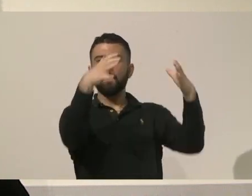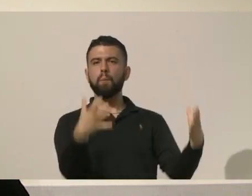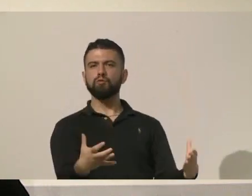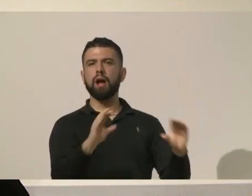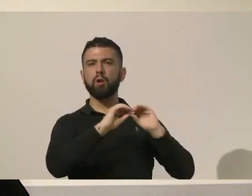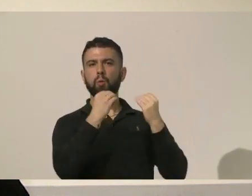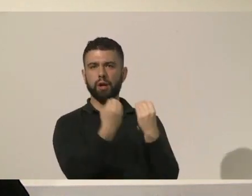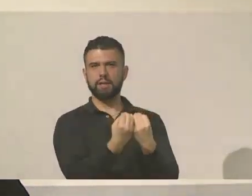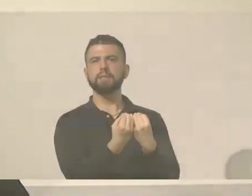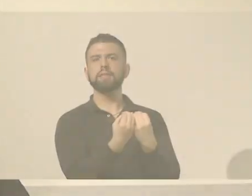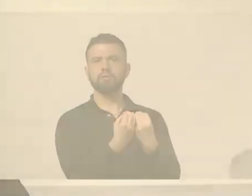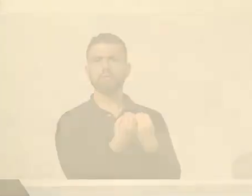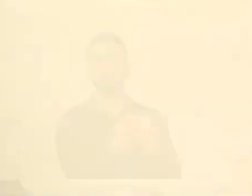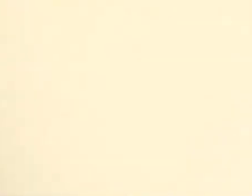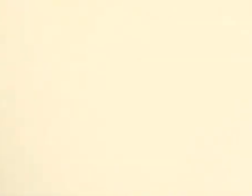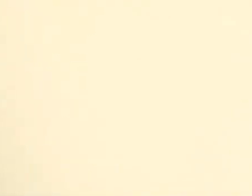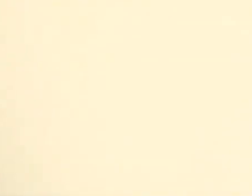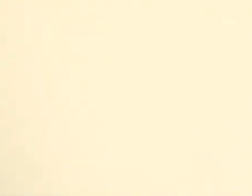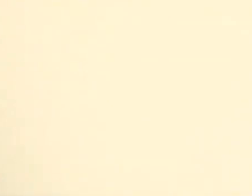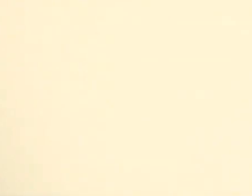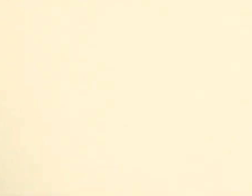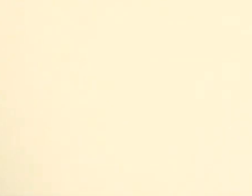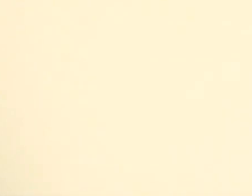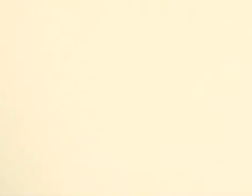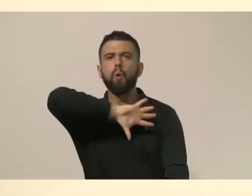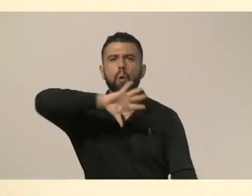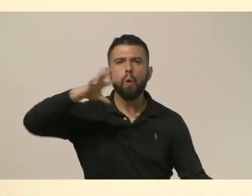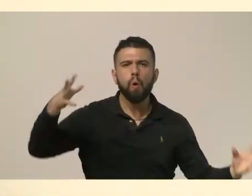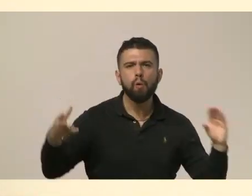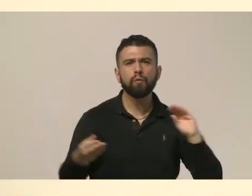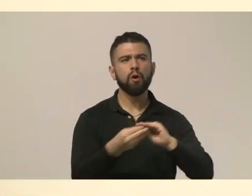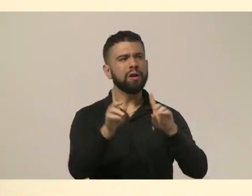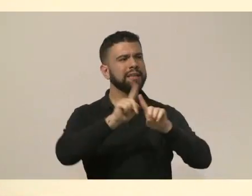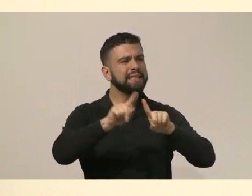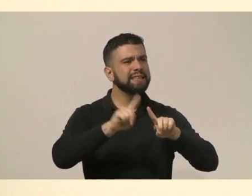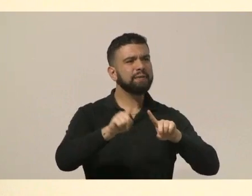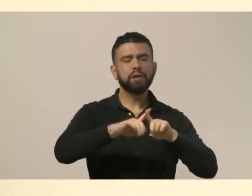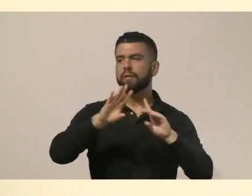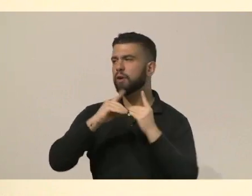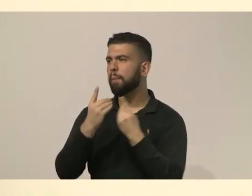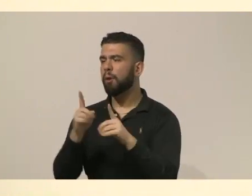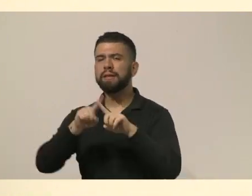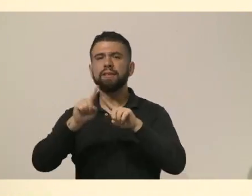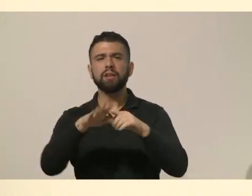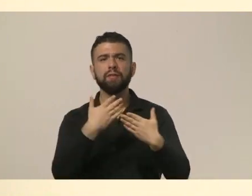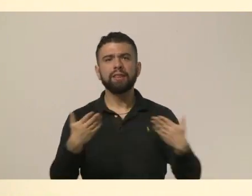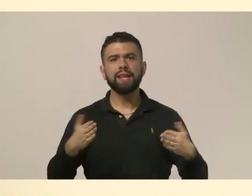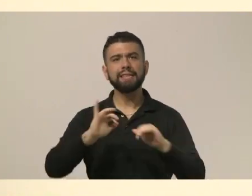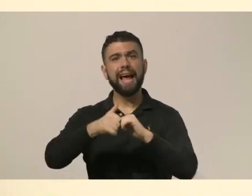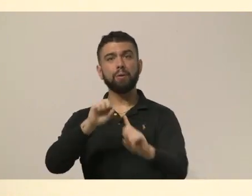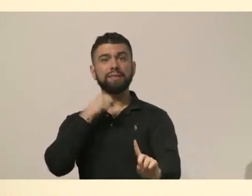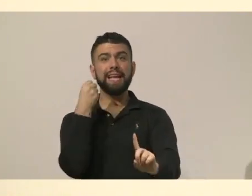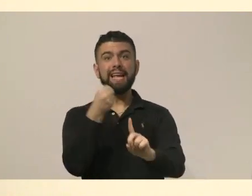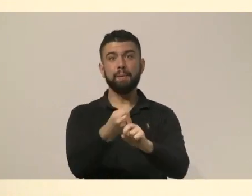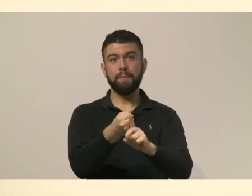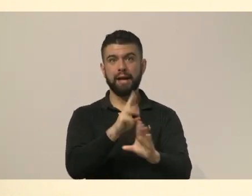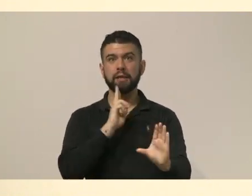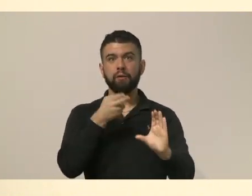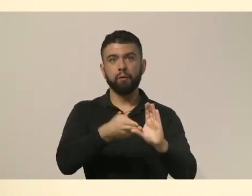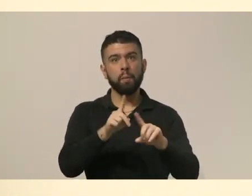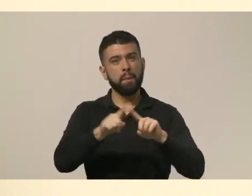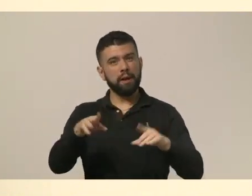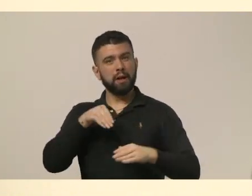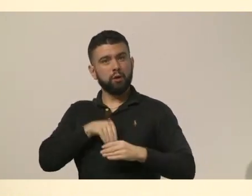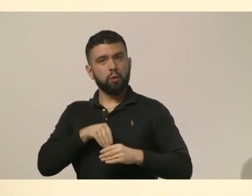where we're looking at overall how all the different things of the college impact our overall enrollment, but at its core, we're a service organization